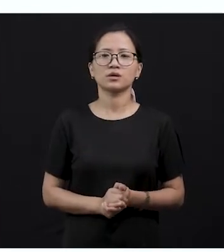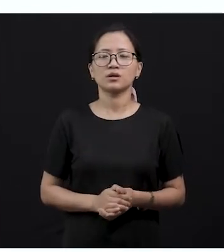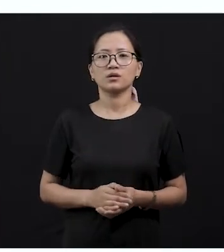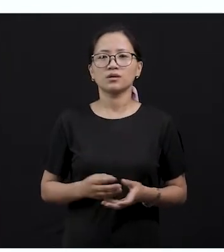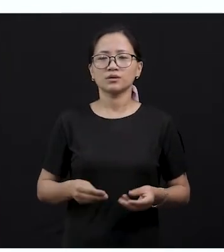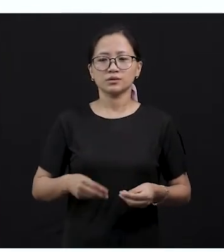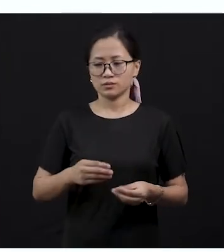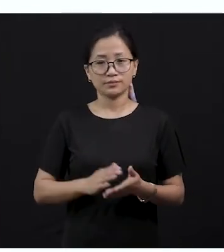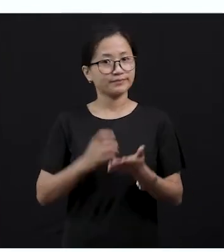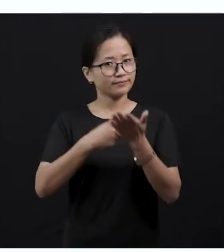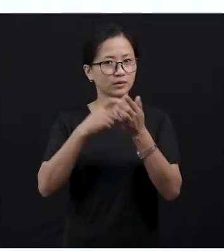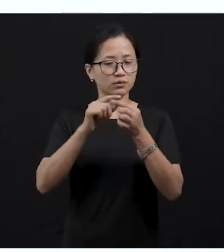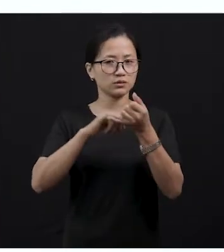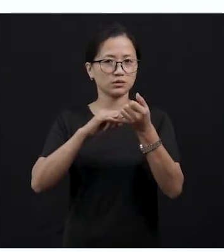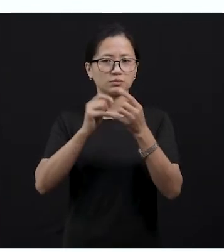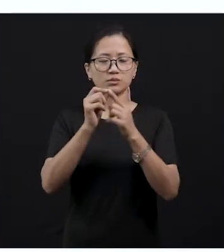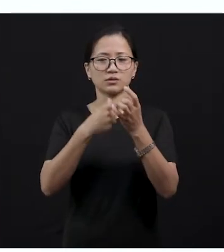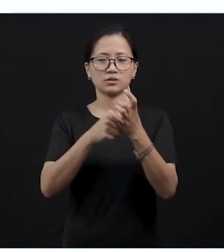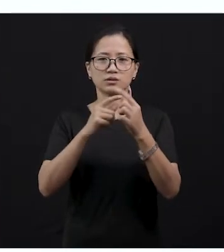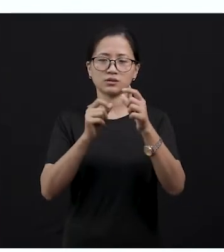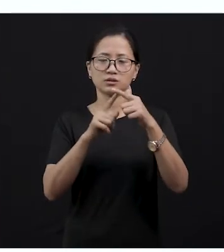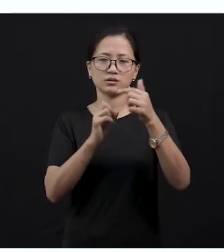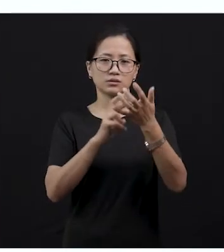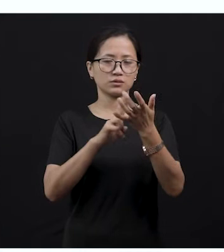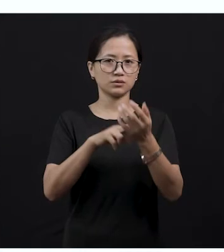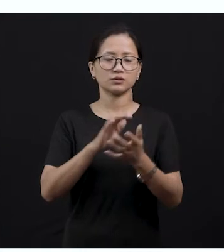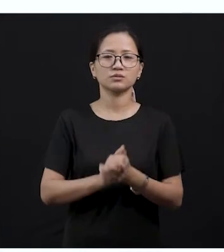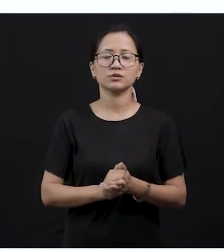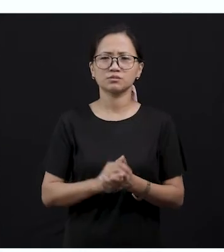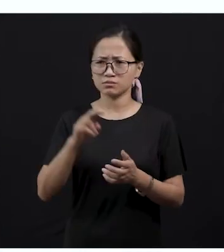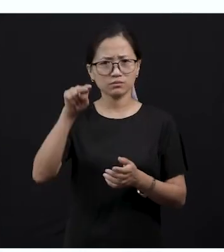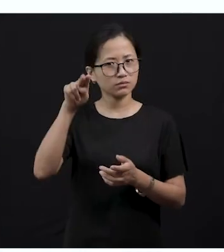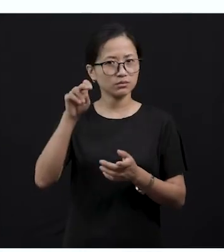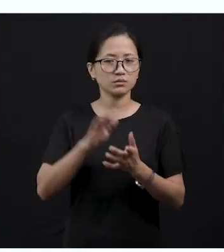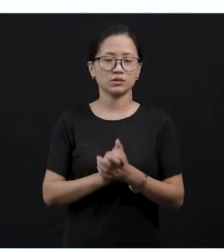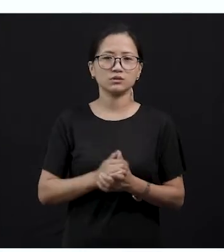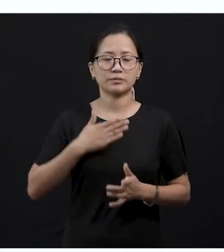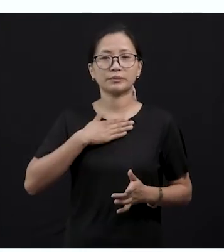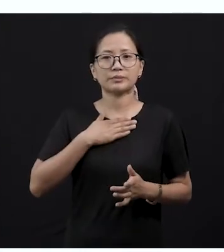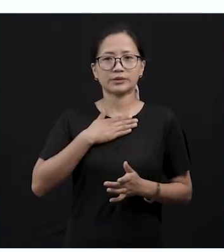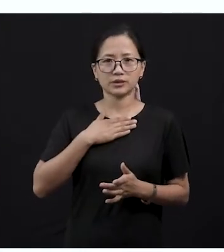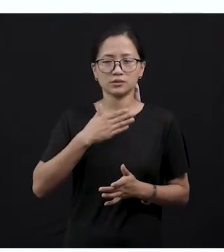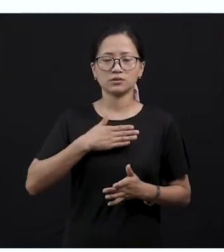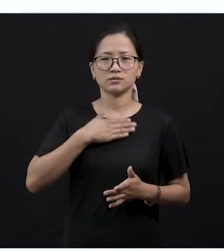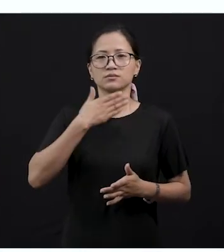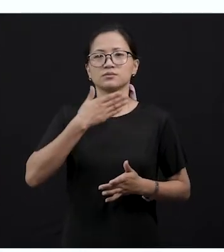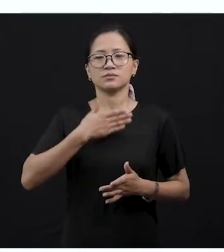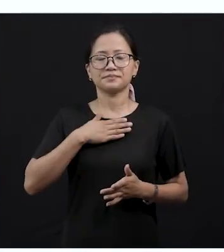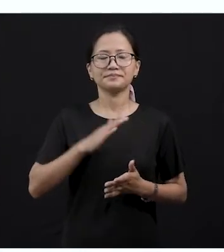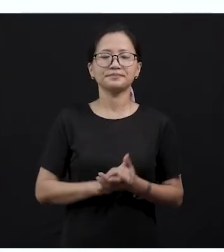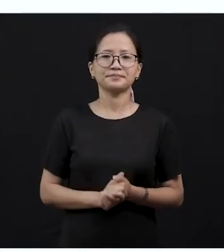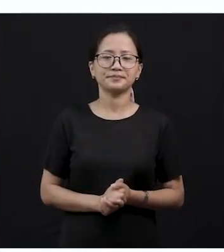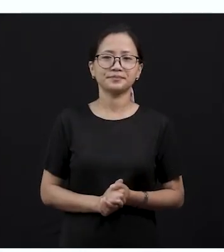know, you breathe. Yes or no, we breathe. Breathing is also a part of respiration. And during this